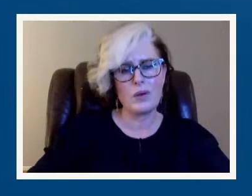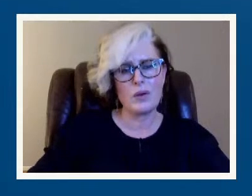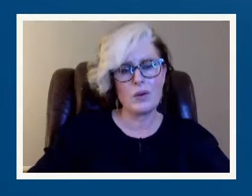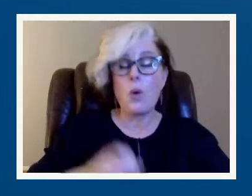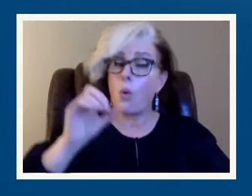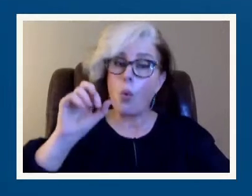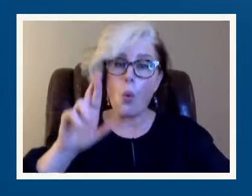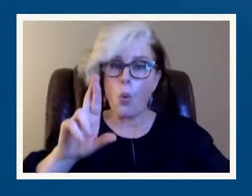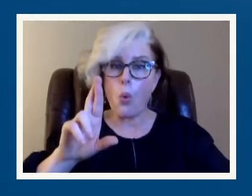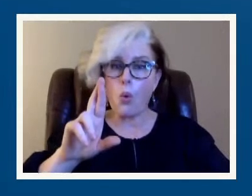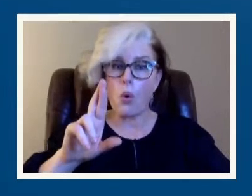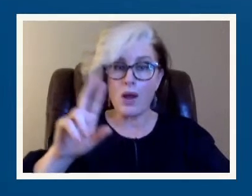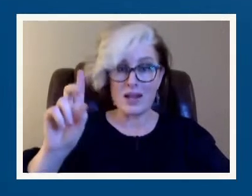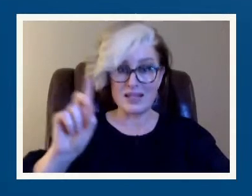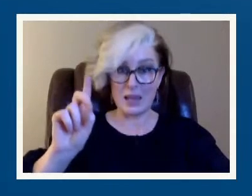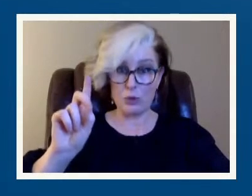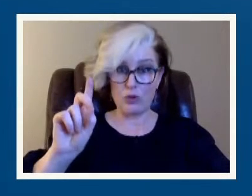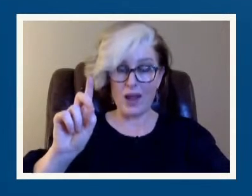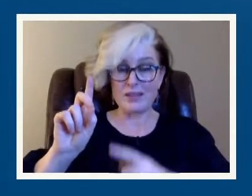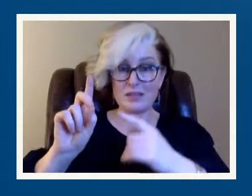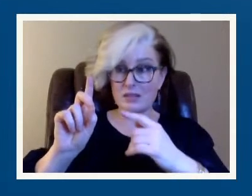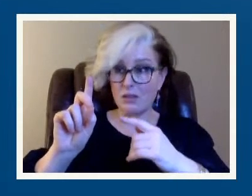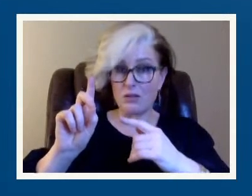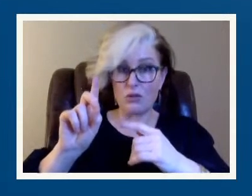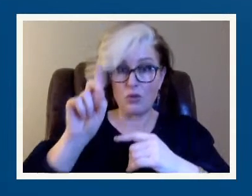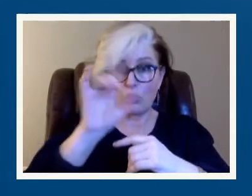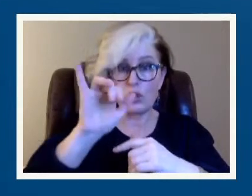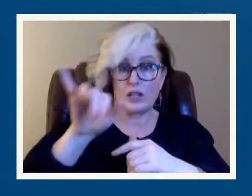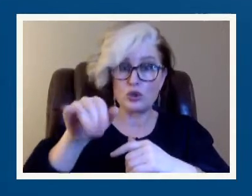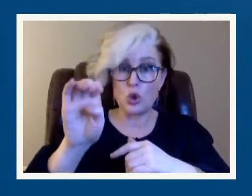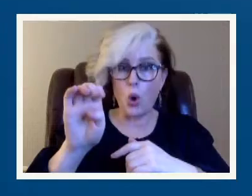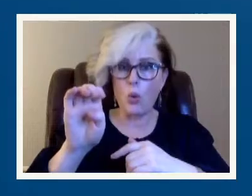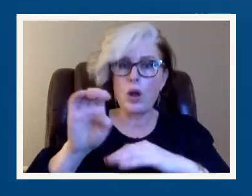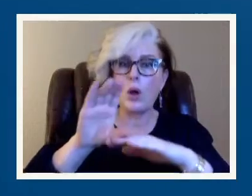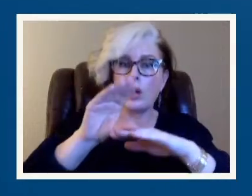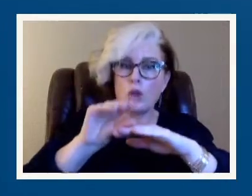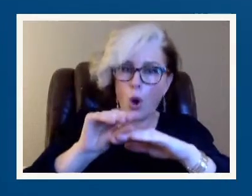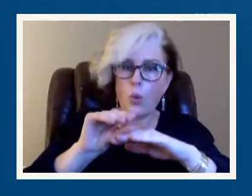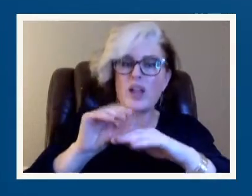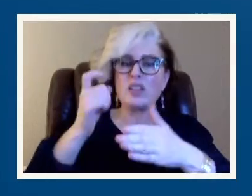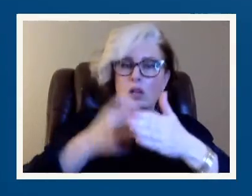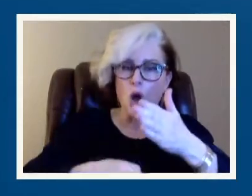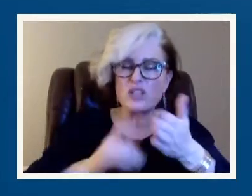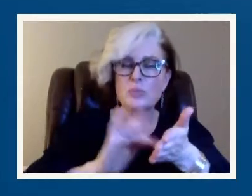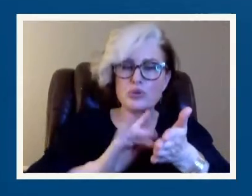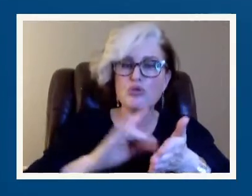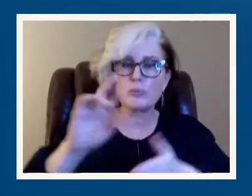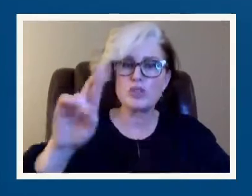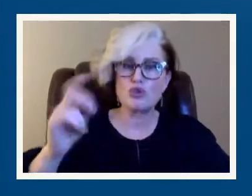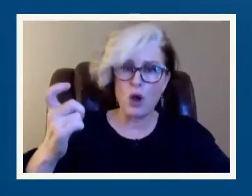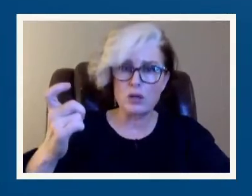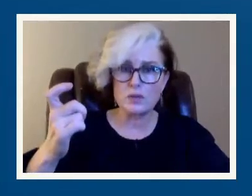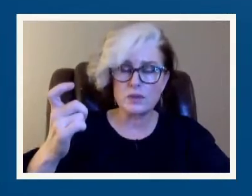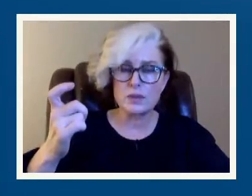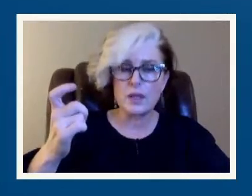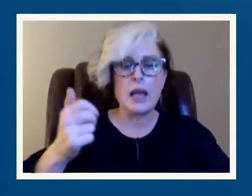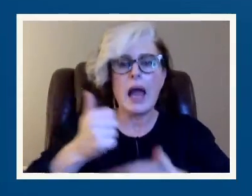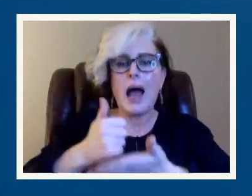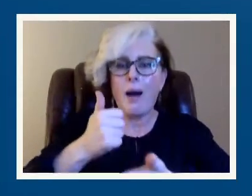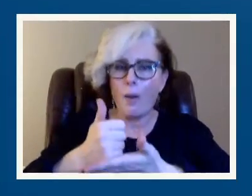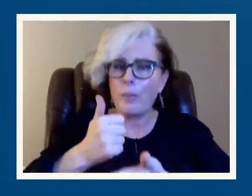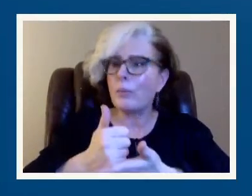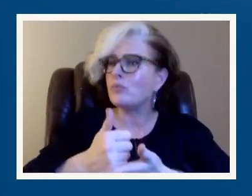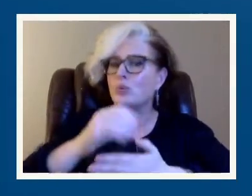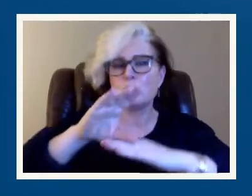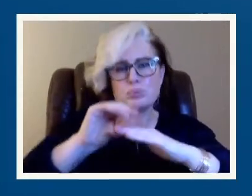Or is it Democrats like Joe Biden who are lowering the cost of prescription drugs and helping to bring down gas